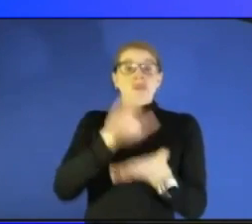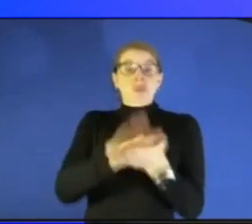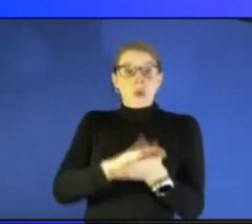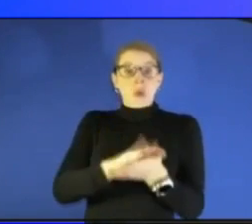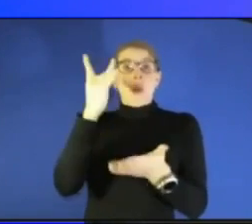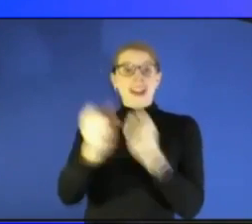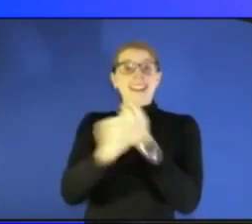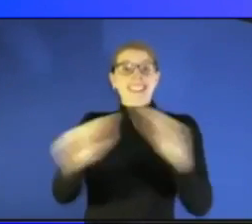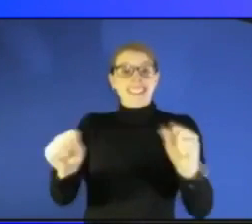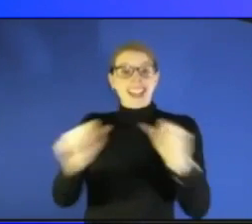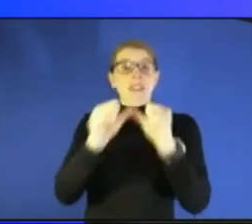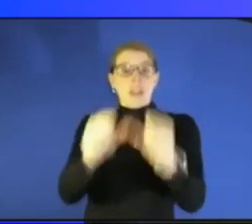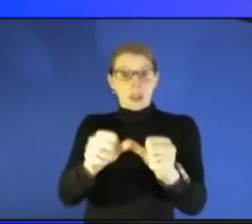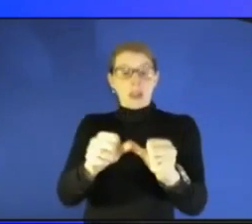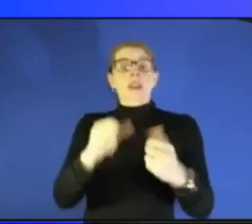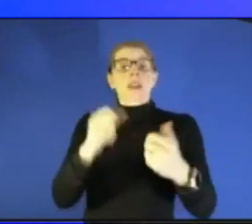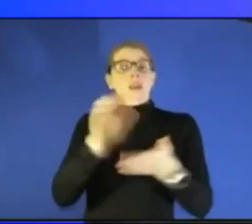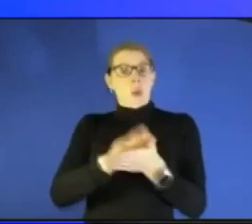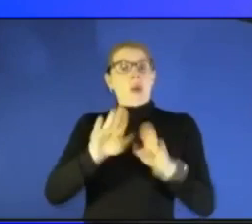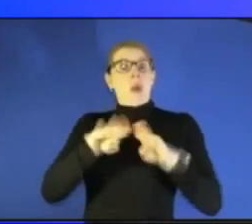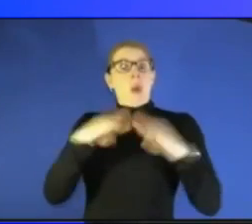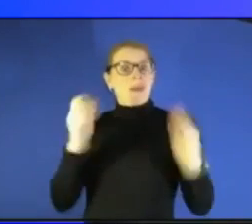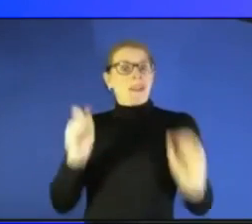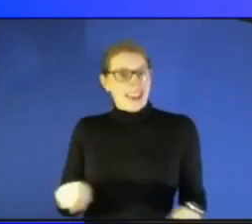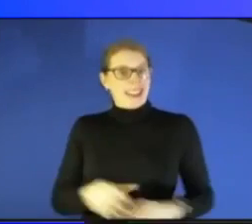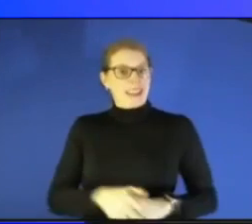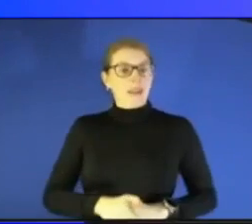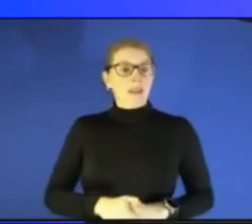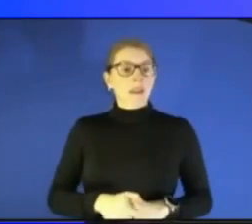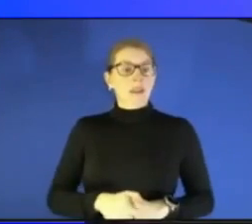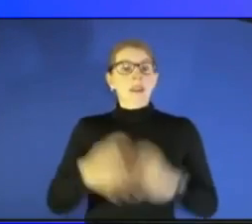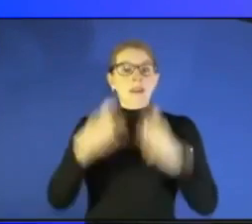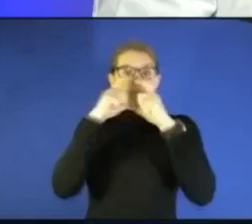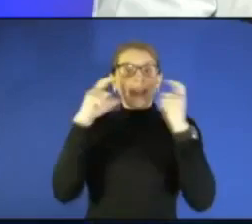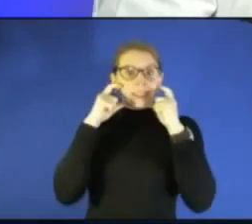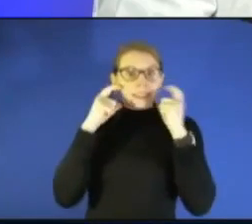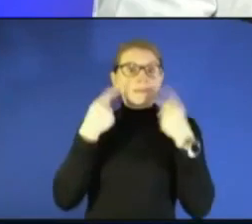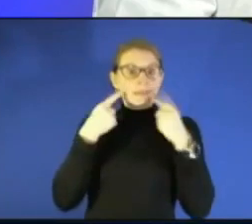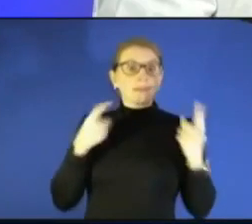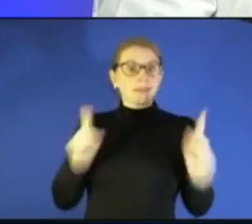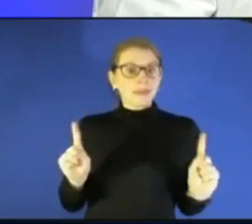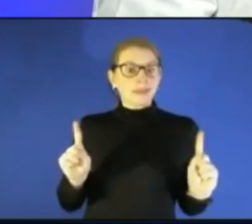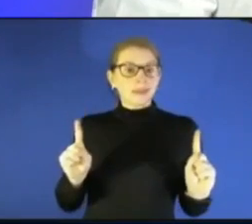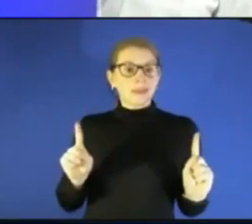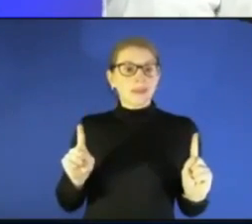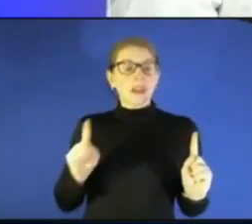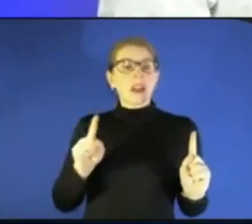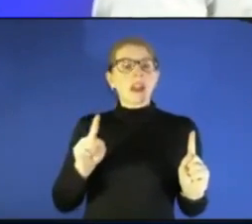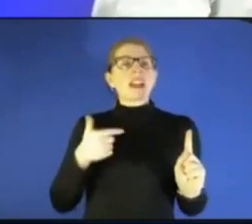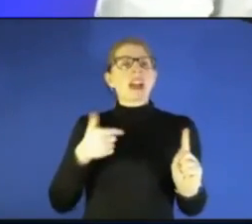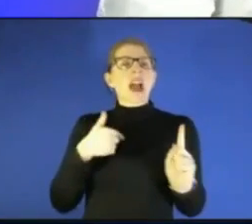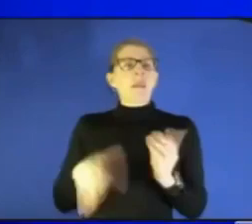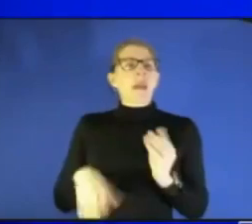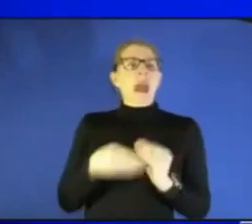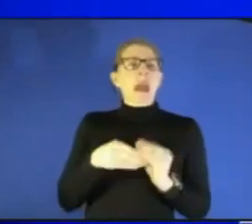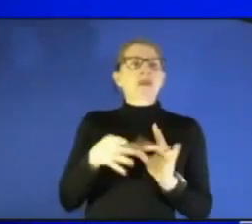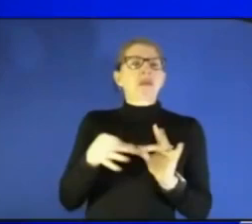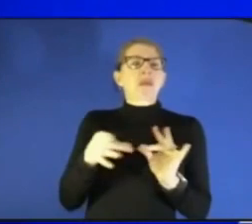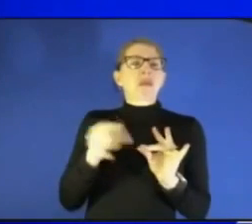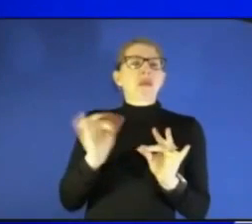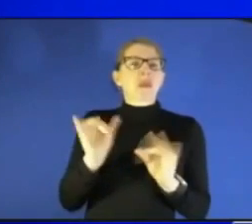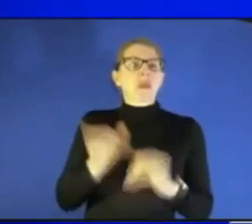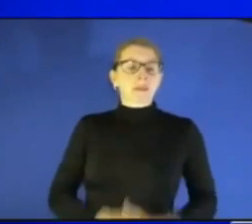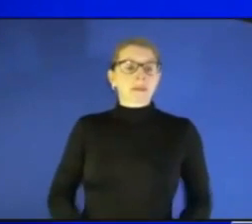school. And the reality is that, yes, masking does work. Hawkinson referencing a CDC study conducted by St.